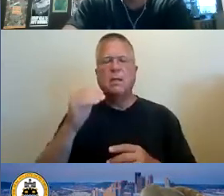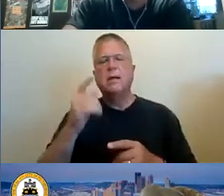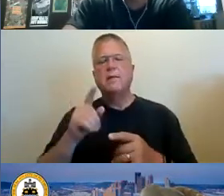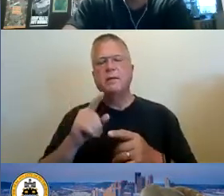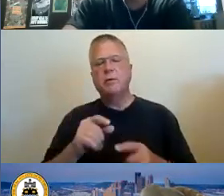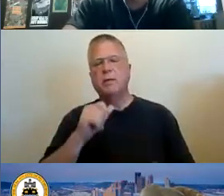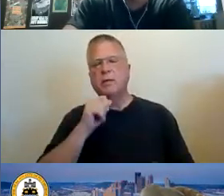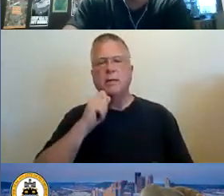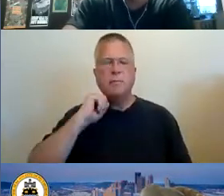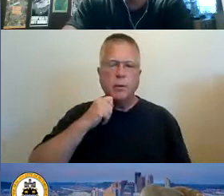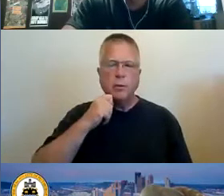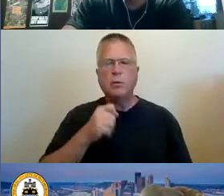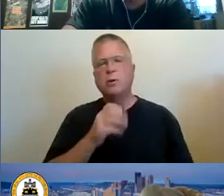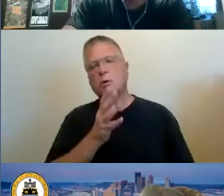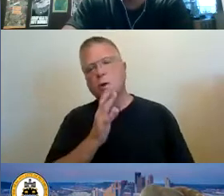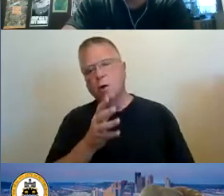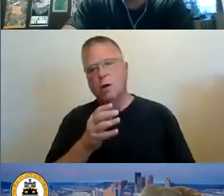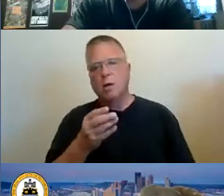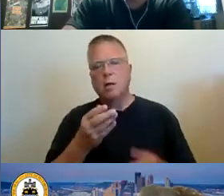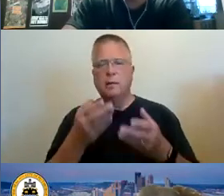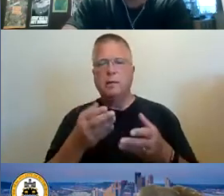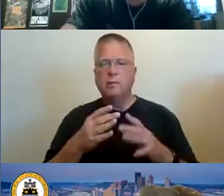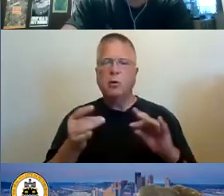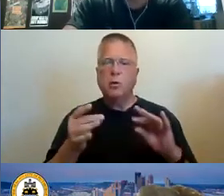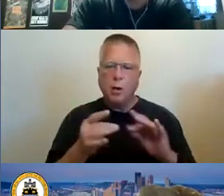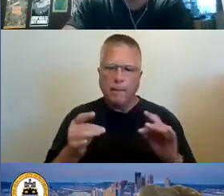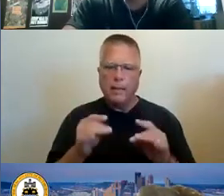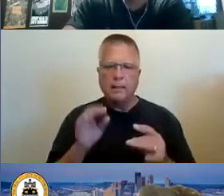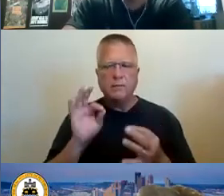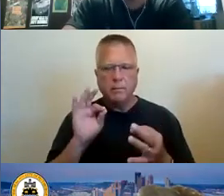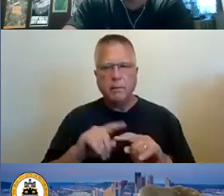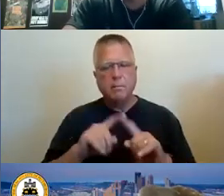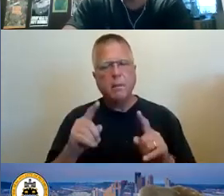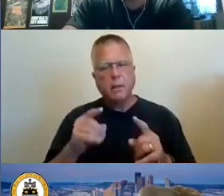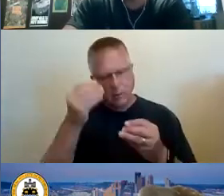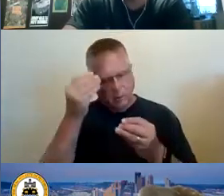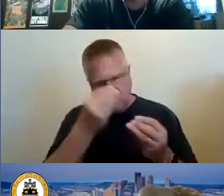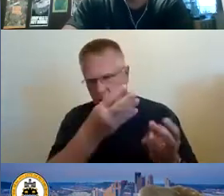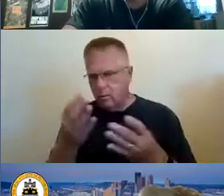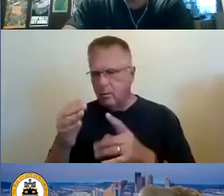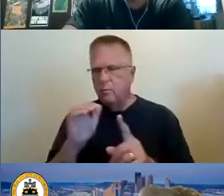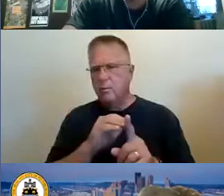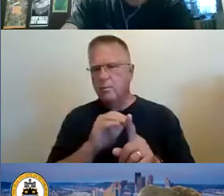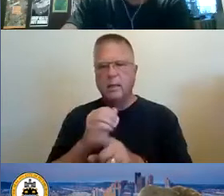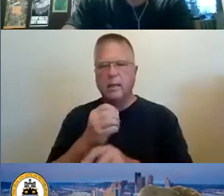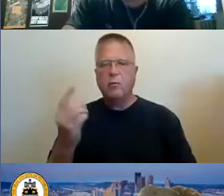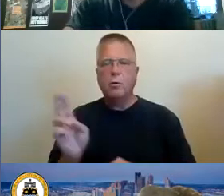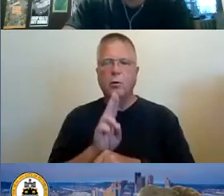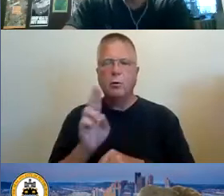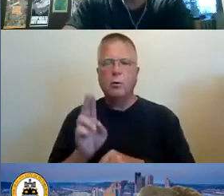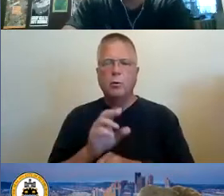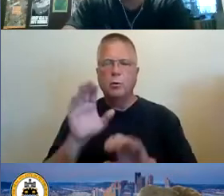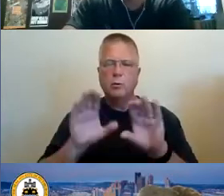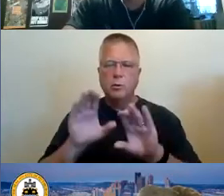provide your comments or feedback. In the meantime, I would like to invite everybody to use the chat option to maybe say